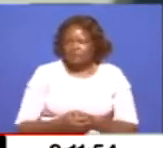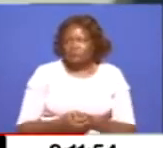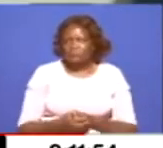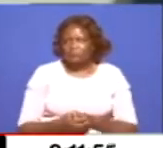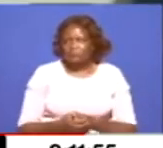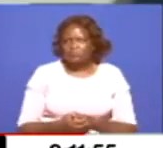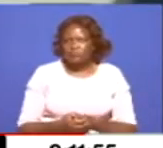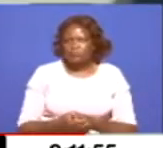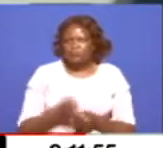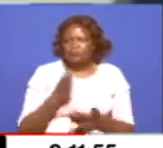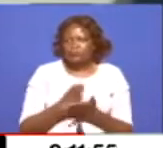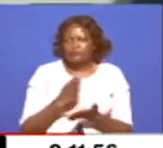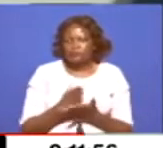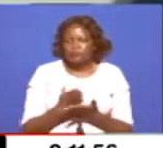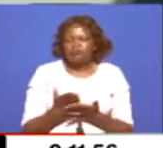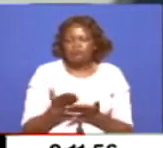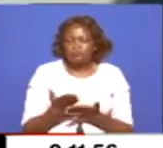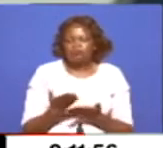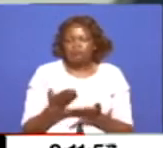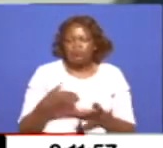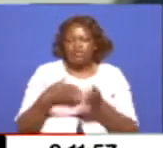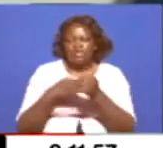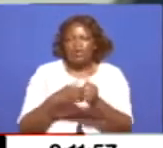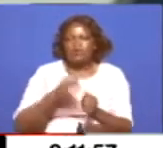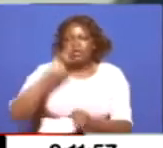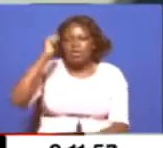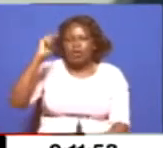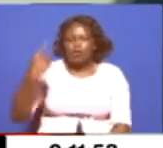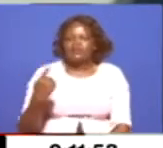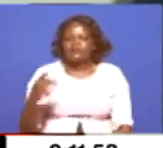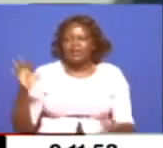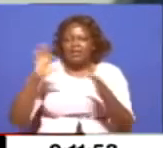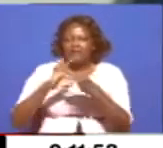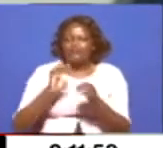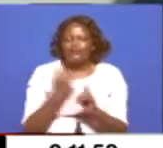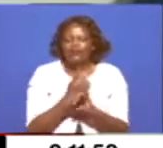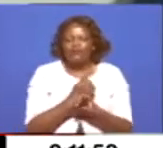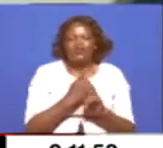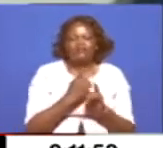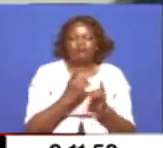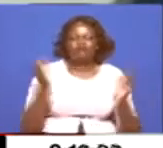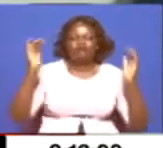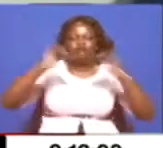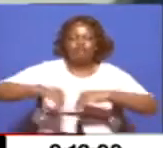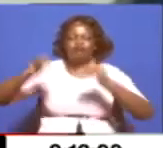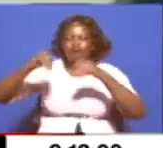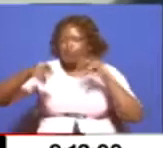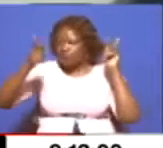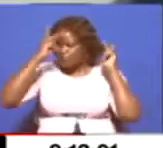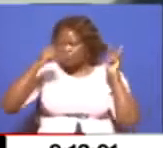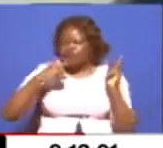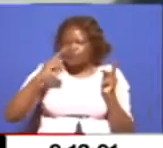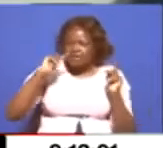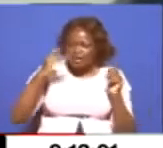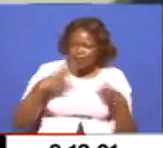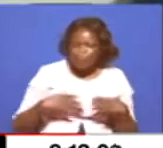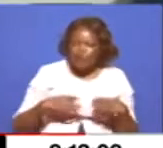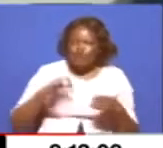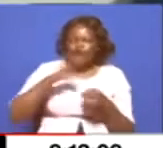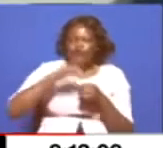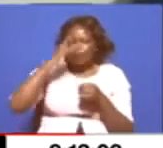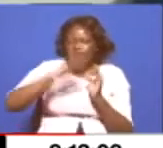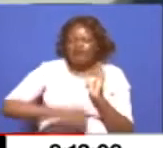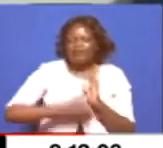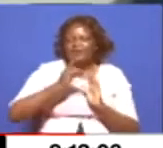theories. Ruto, who led his Kenya Kwanza Alliance for a series of rallies in Kakamega, urged Kenyans to vote for development and